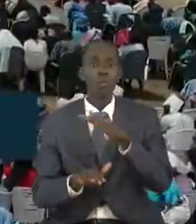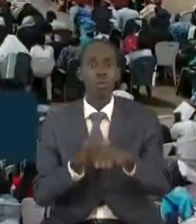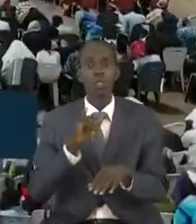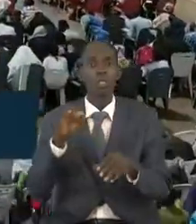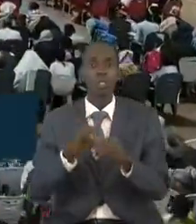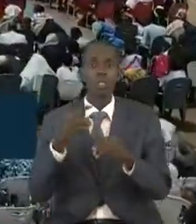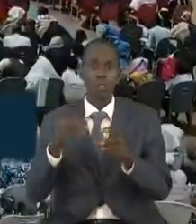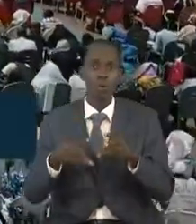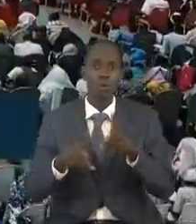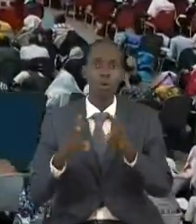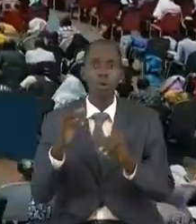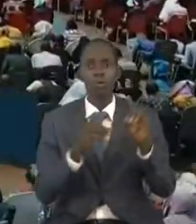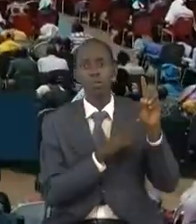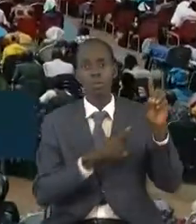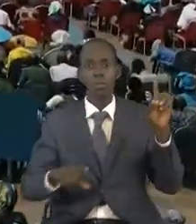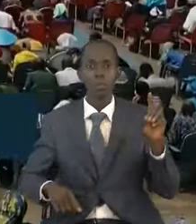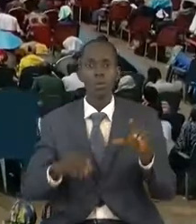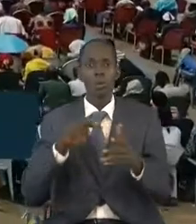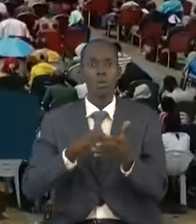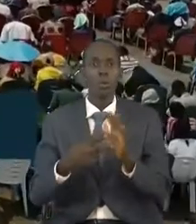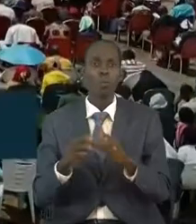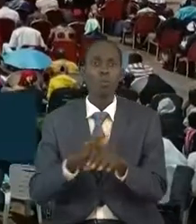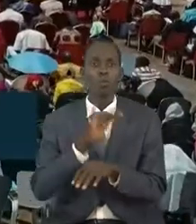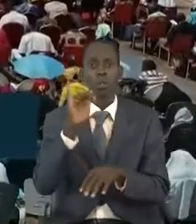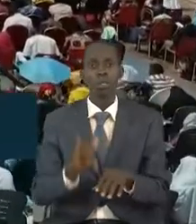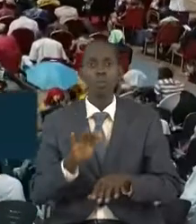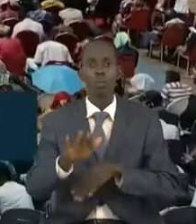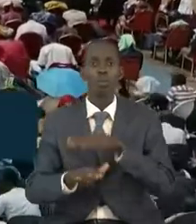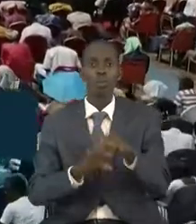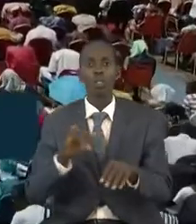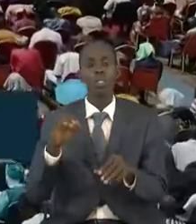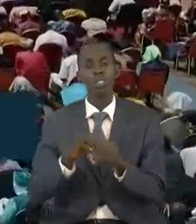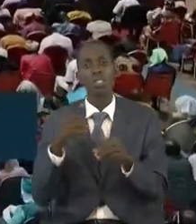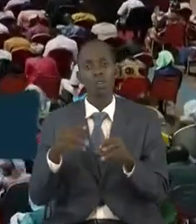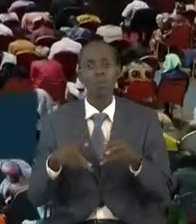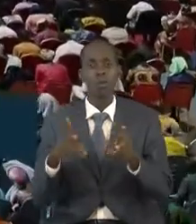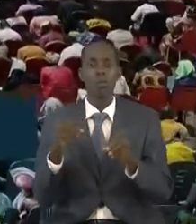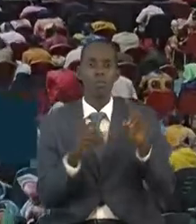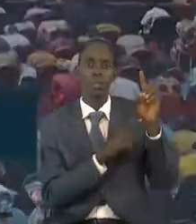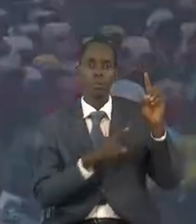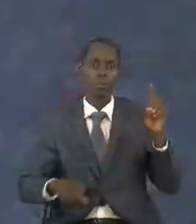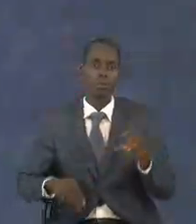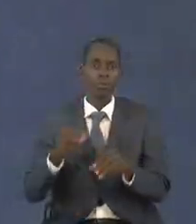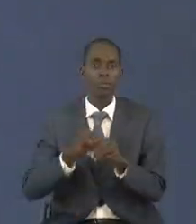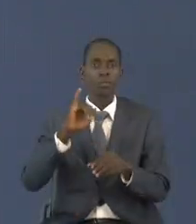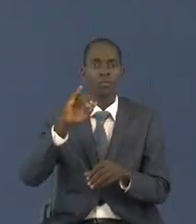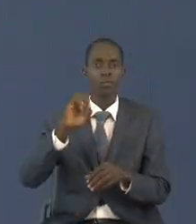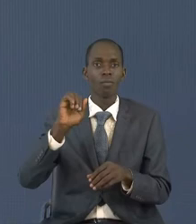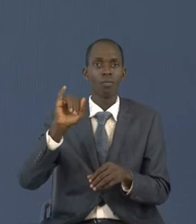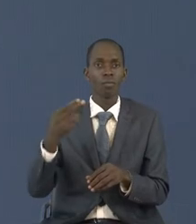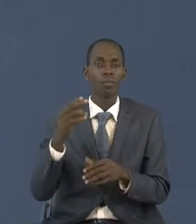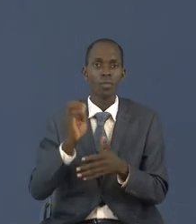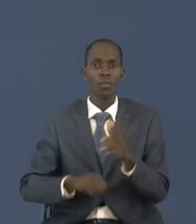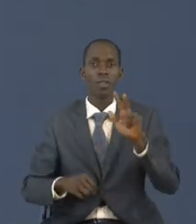Lord. Purposefully, purposefully walking in the way of the Lord. Isaiah chapter